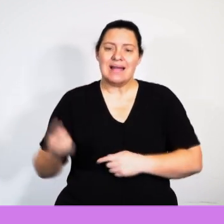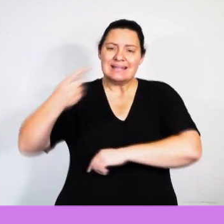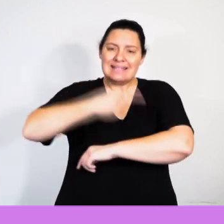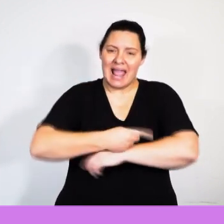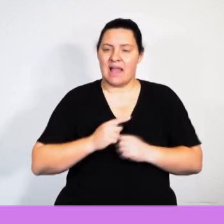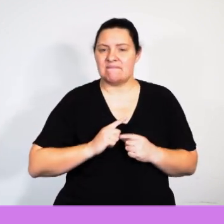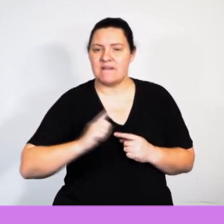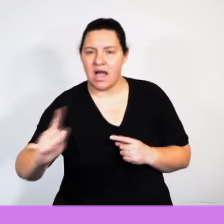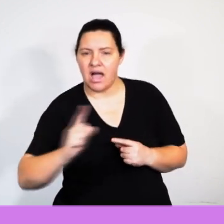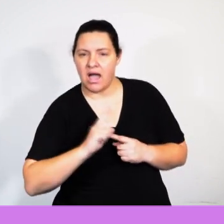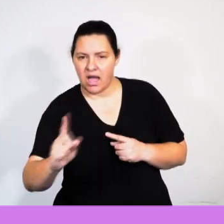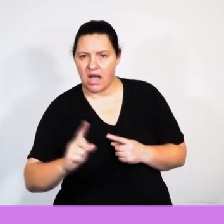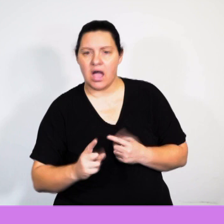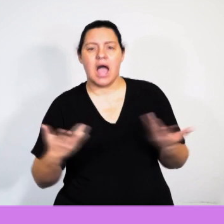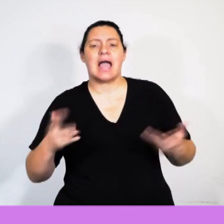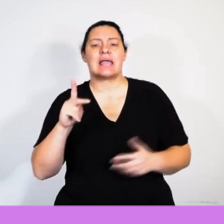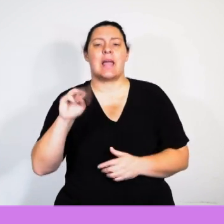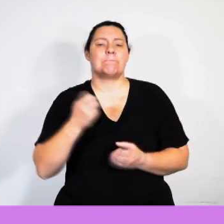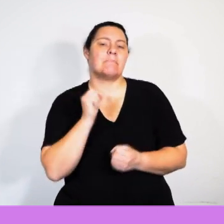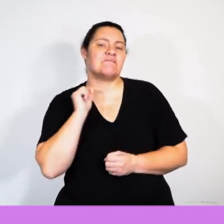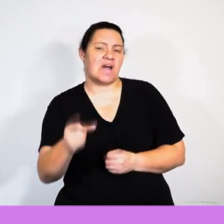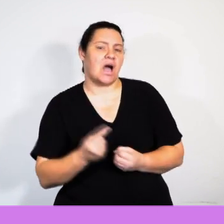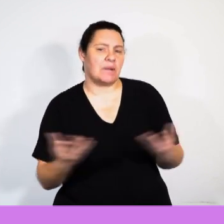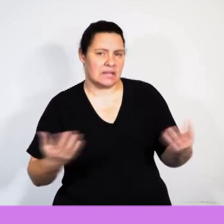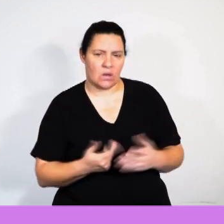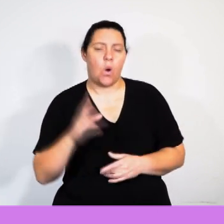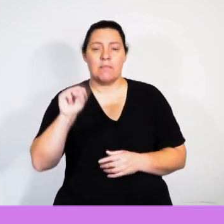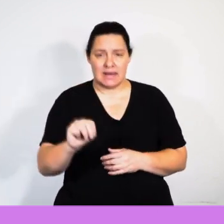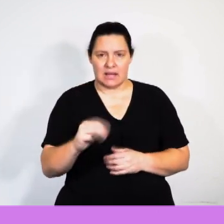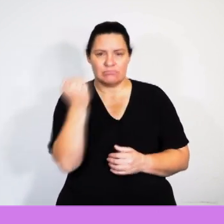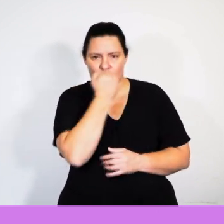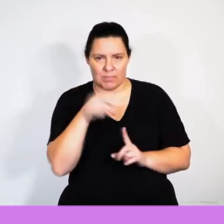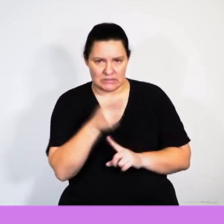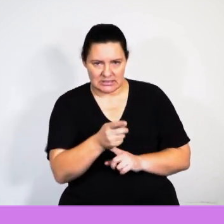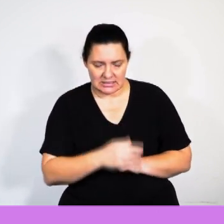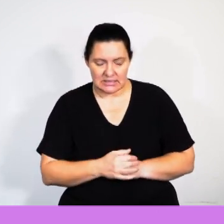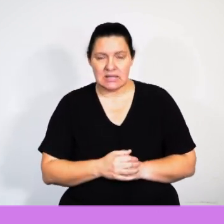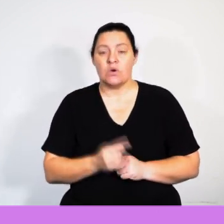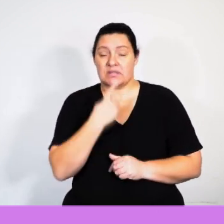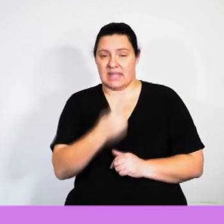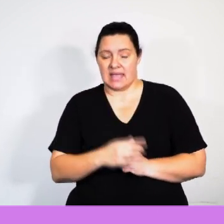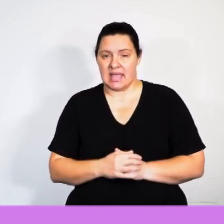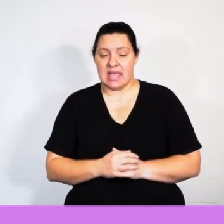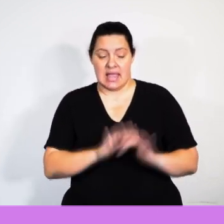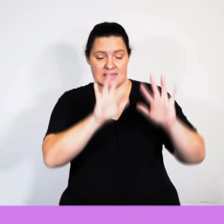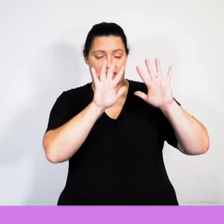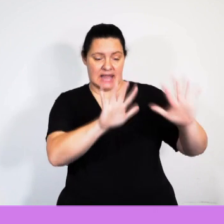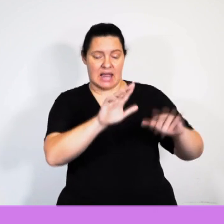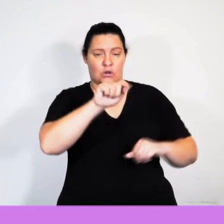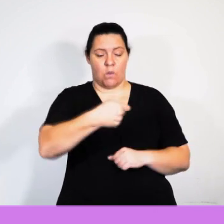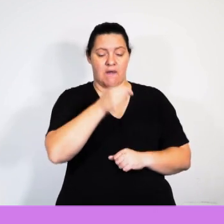What is his daily distance covered in kilometers, in meters? Sorry about that. We